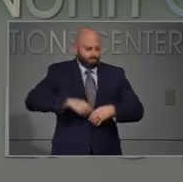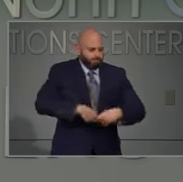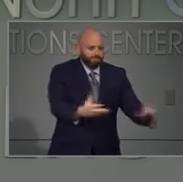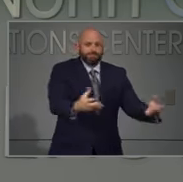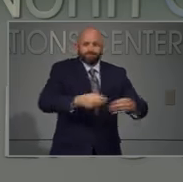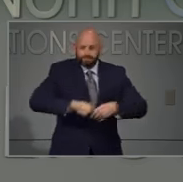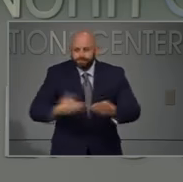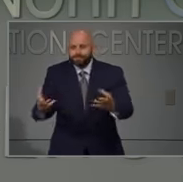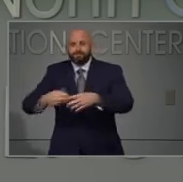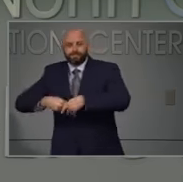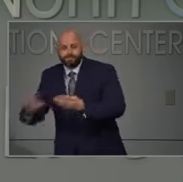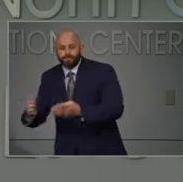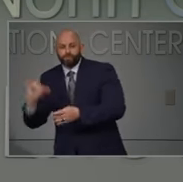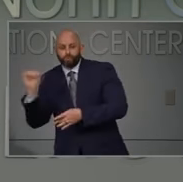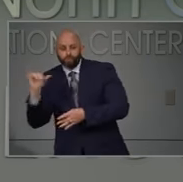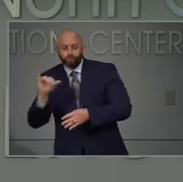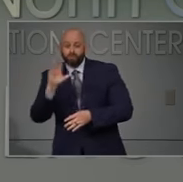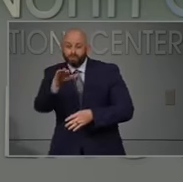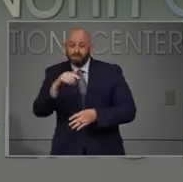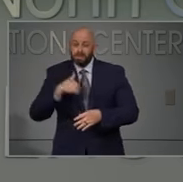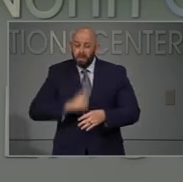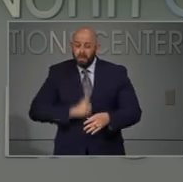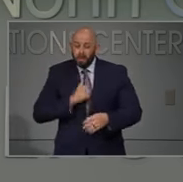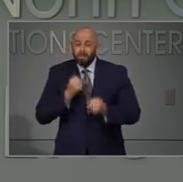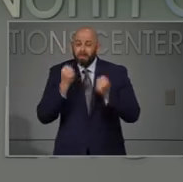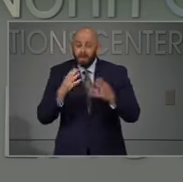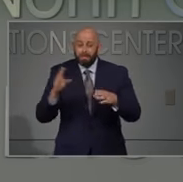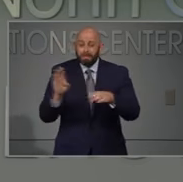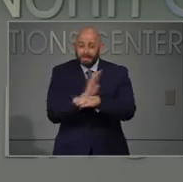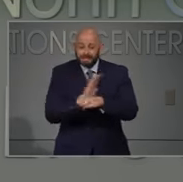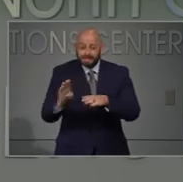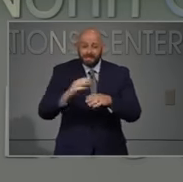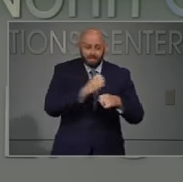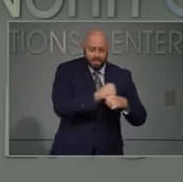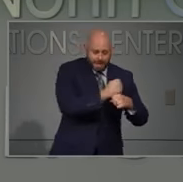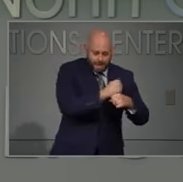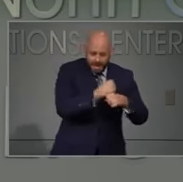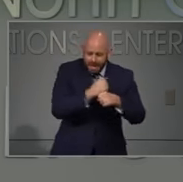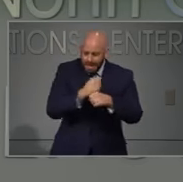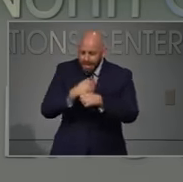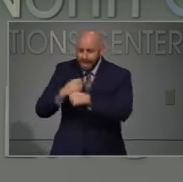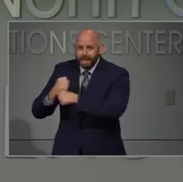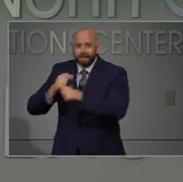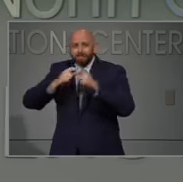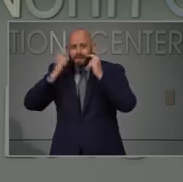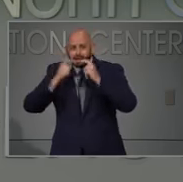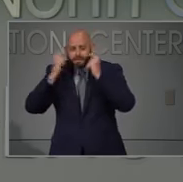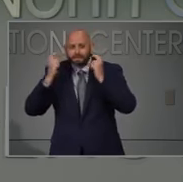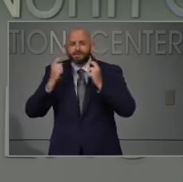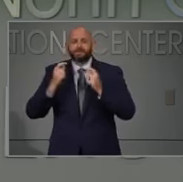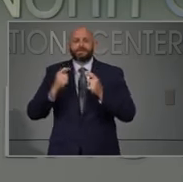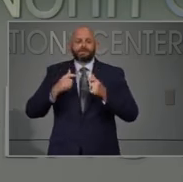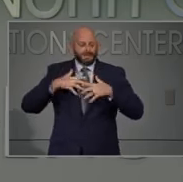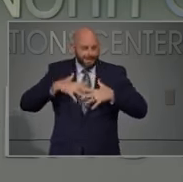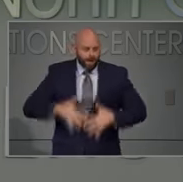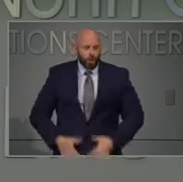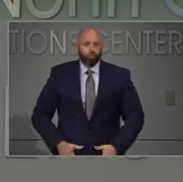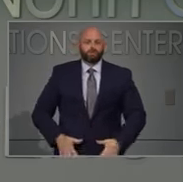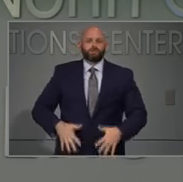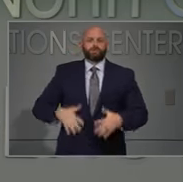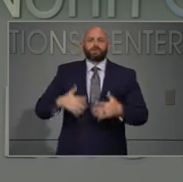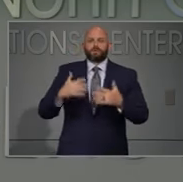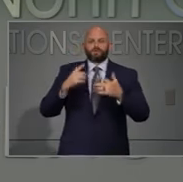North Carolina textile manufacturers who have changed their product line to start producing masks and gowns